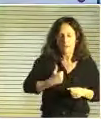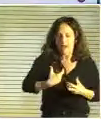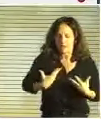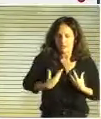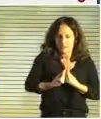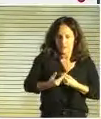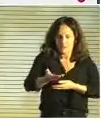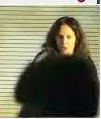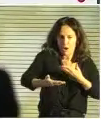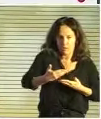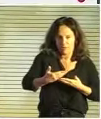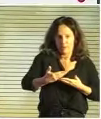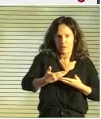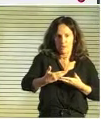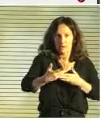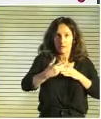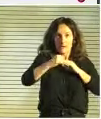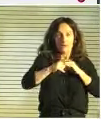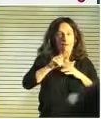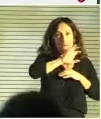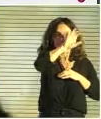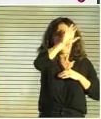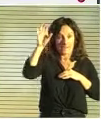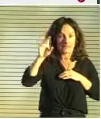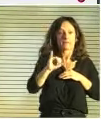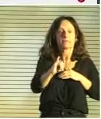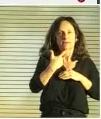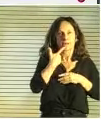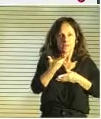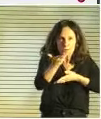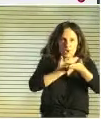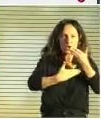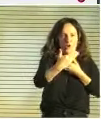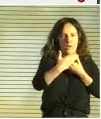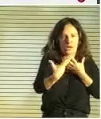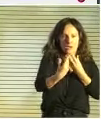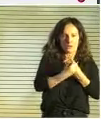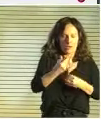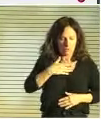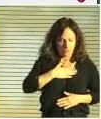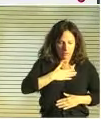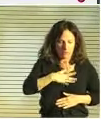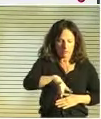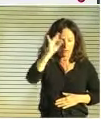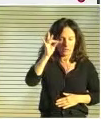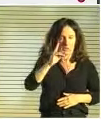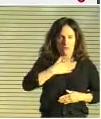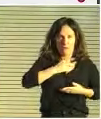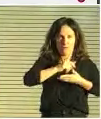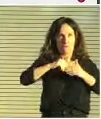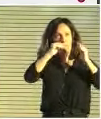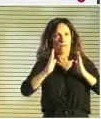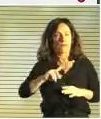important because you cannot make decisions from a headquarter in Germany or London or wherever in the world.